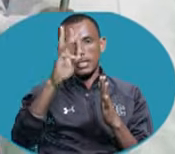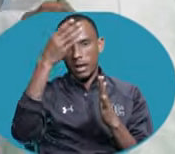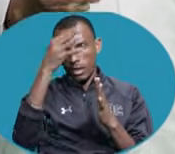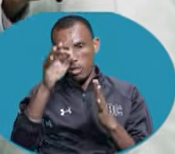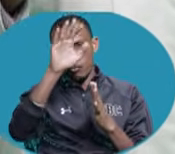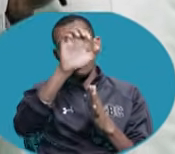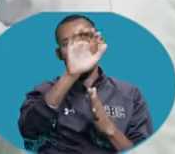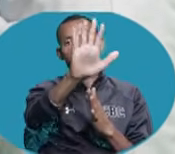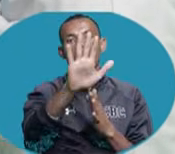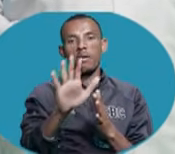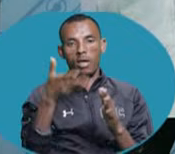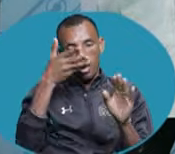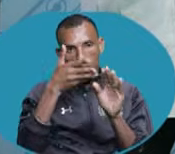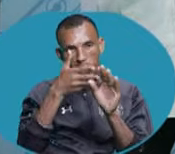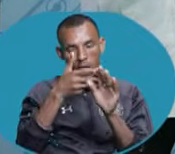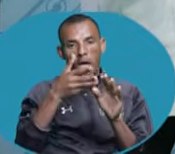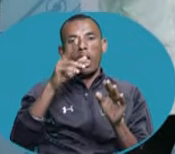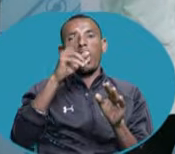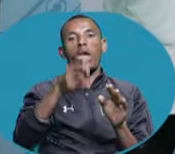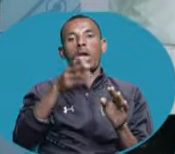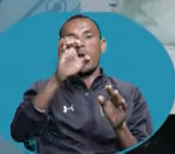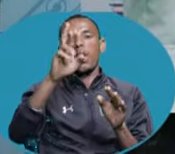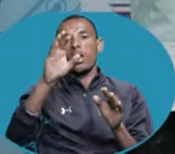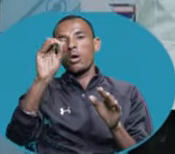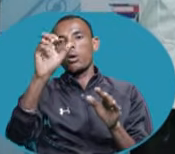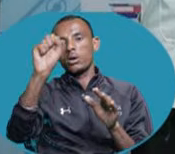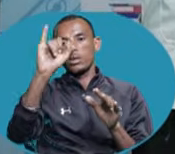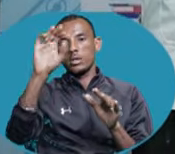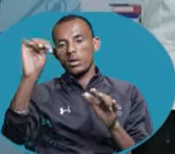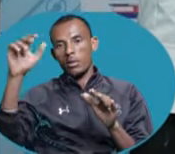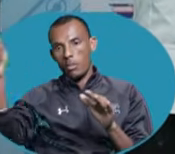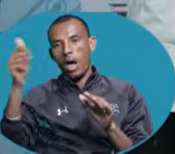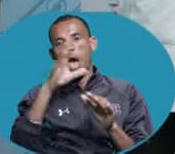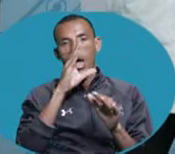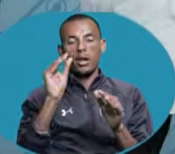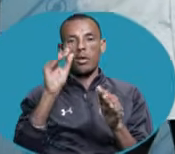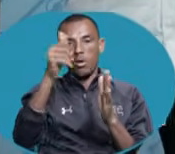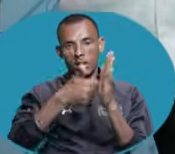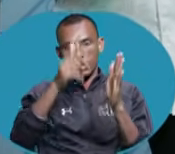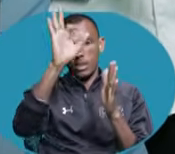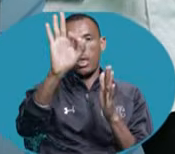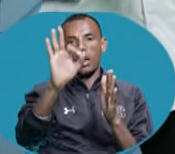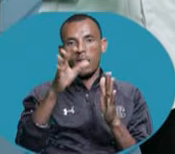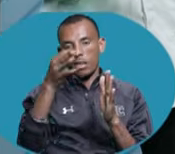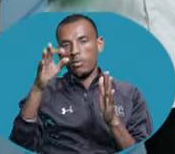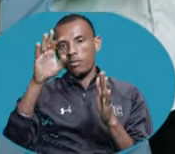1945, Nagasaki. Then, in August 15,